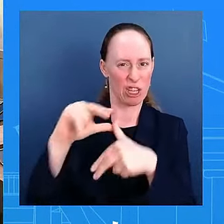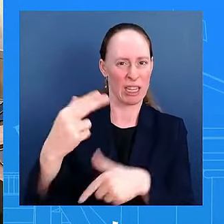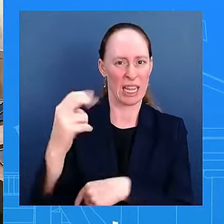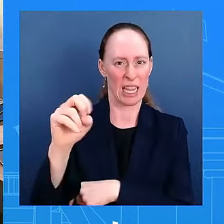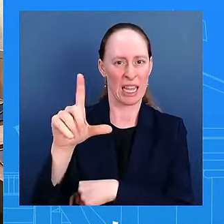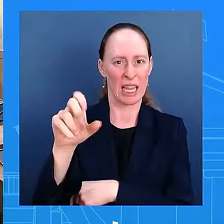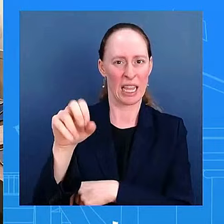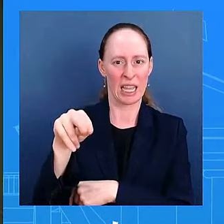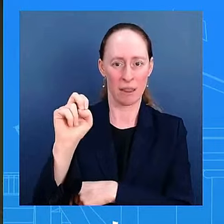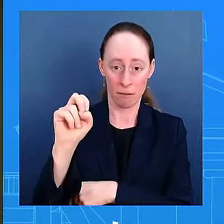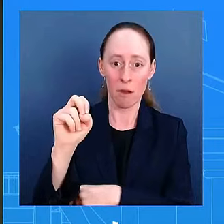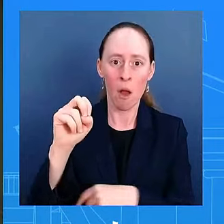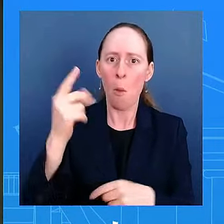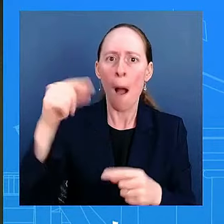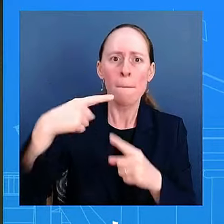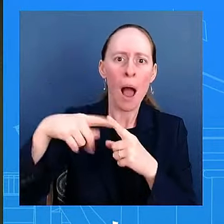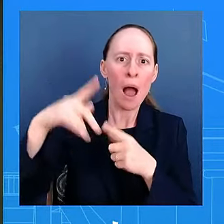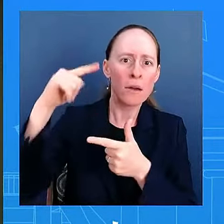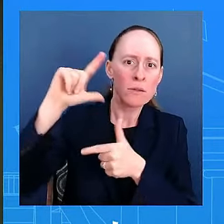from?